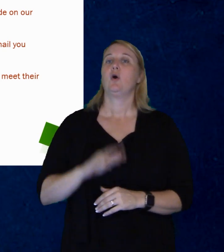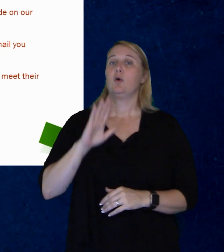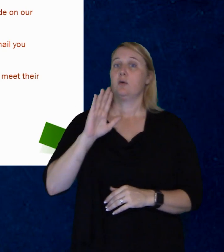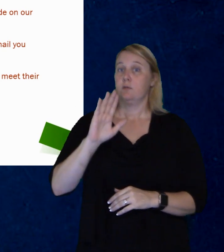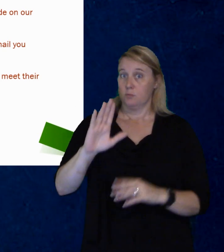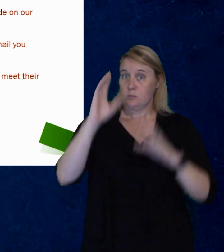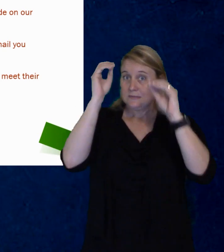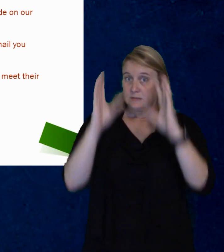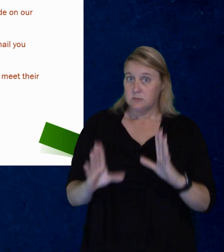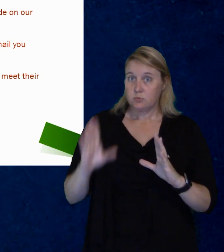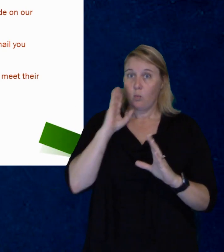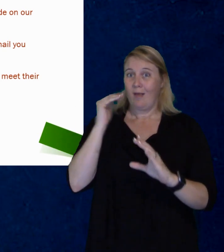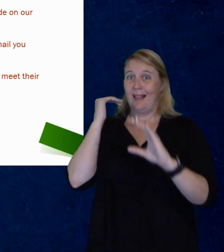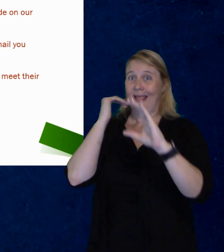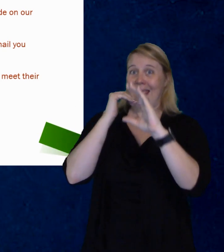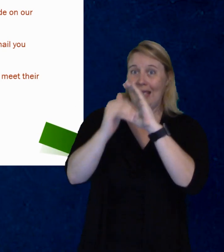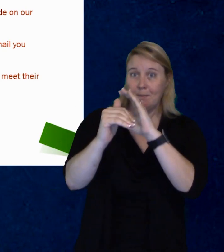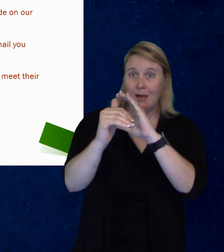call you